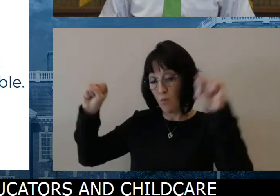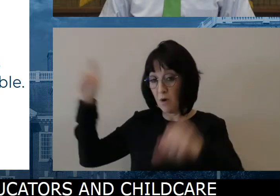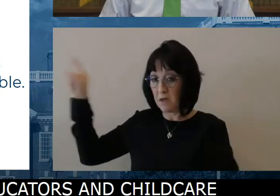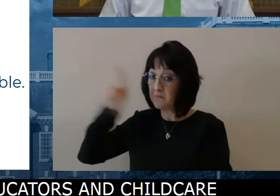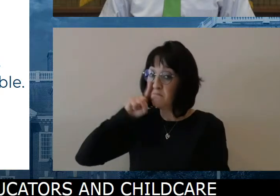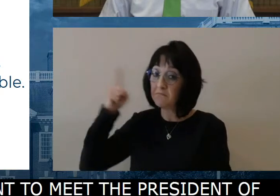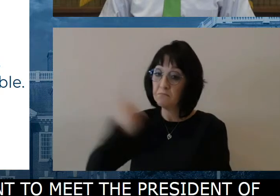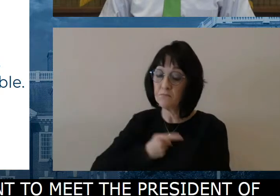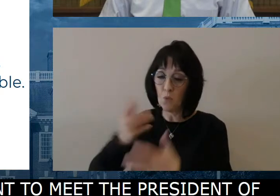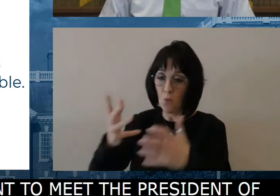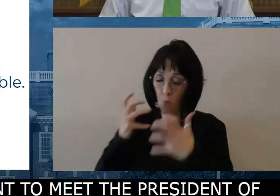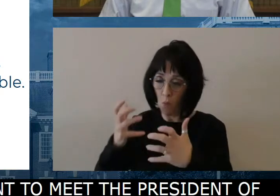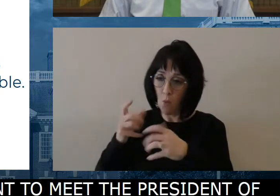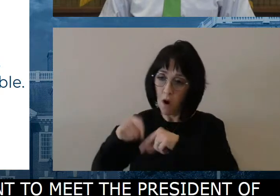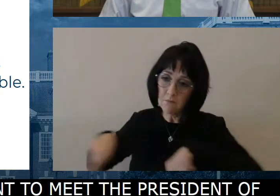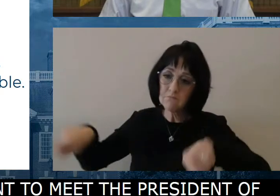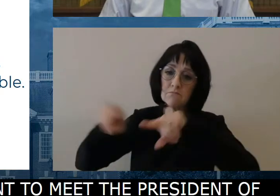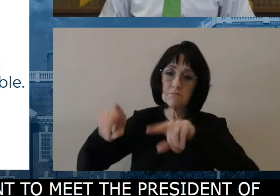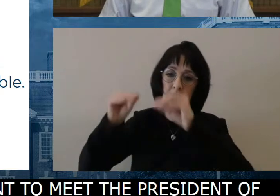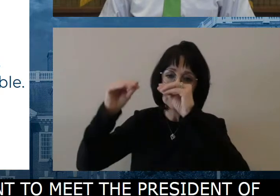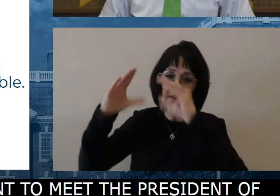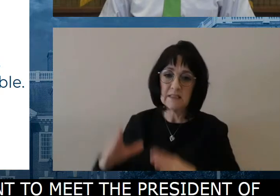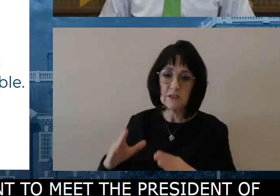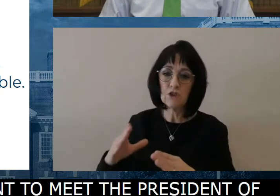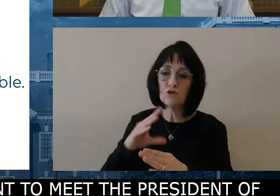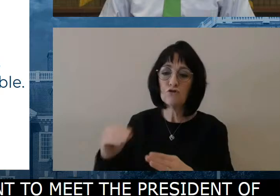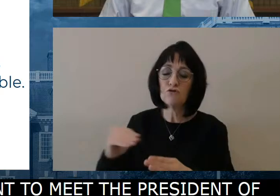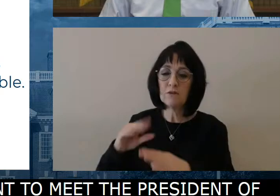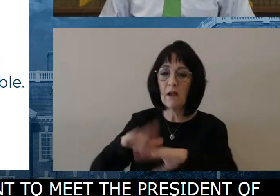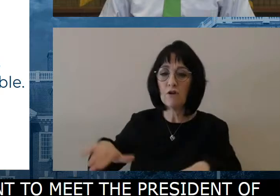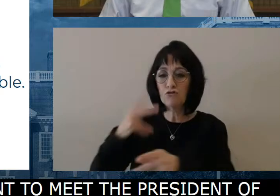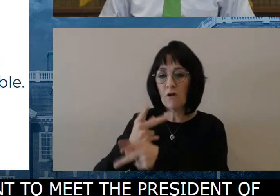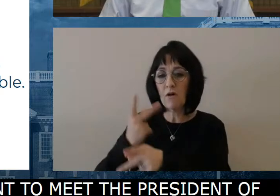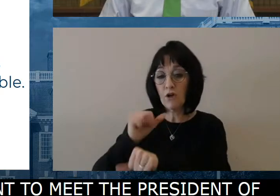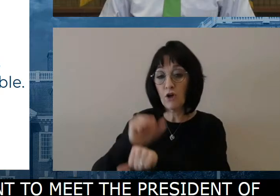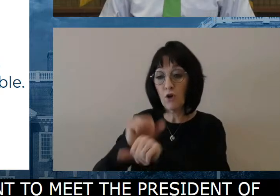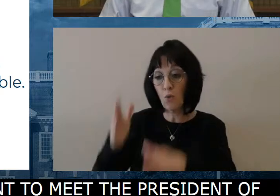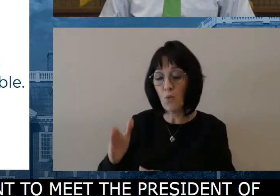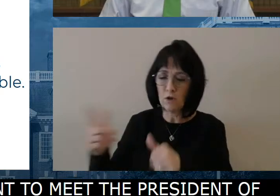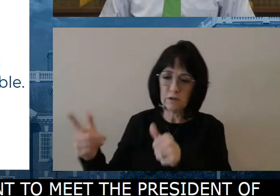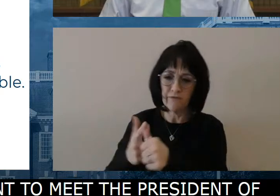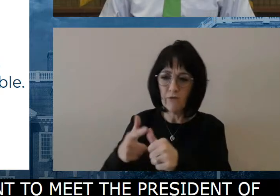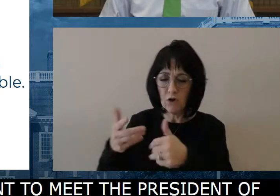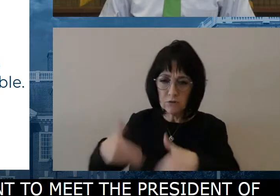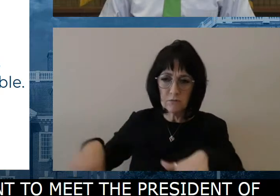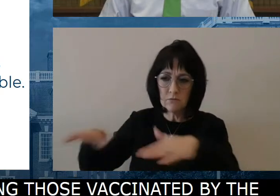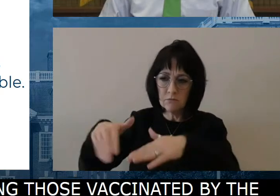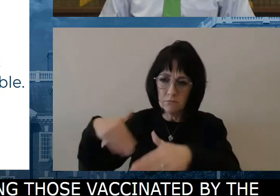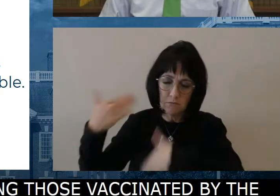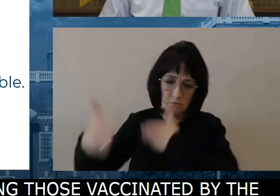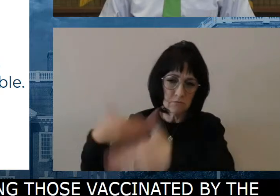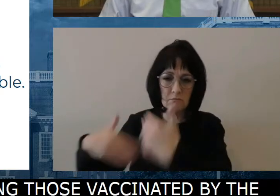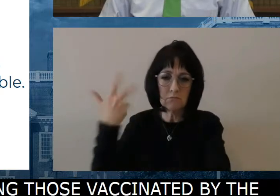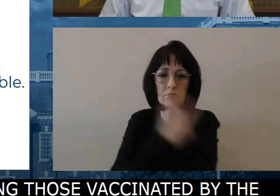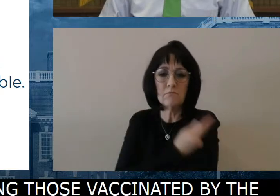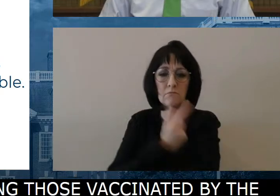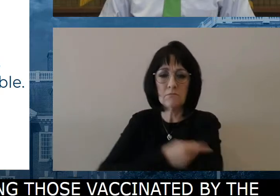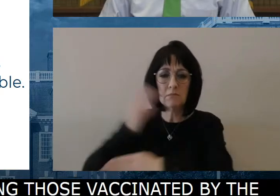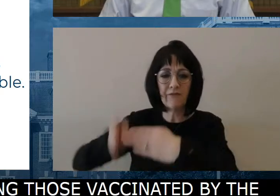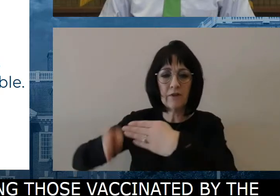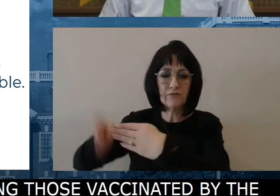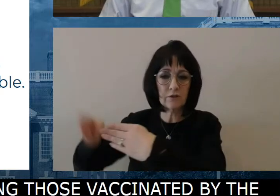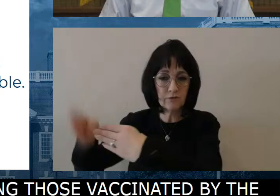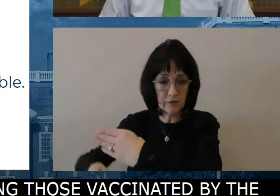Dr. Rattay and her team, we're under 100 hospitalizations today, which is a milestone, making progress